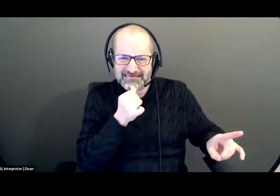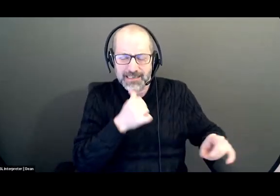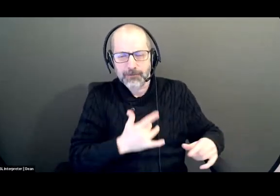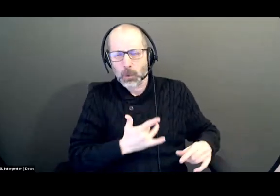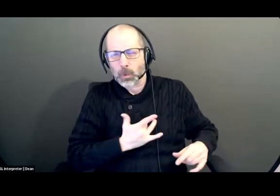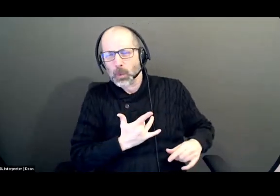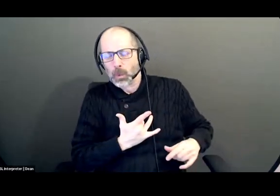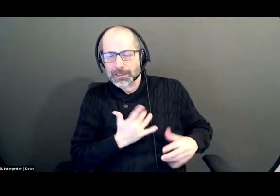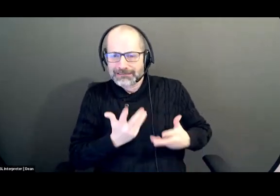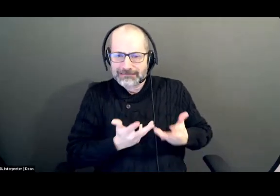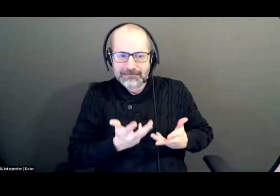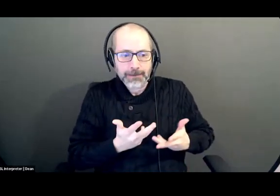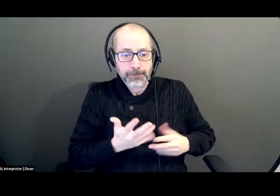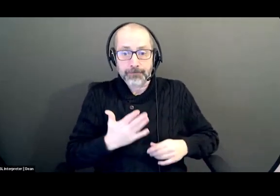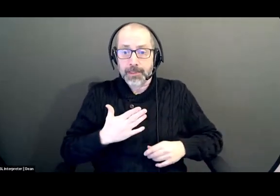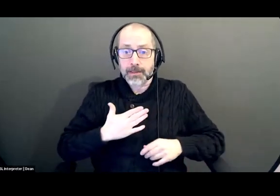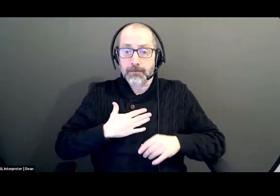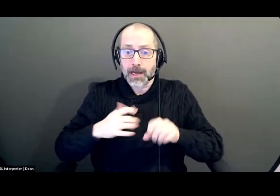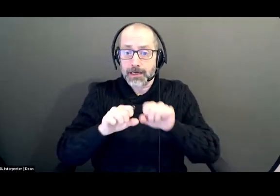me, equity,